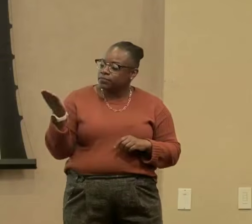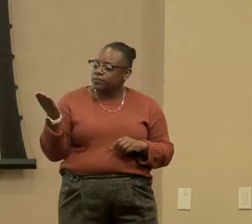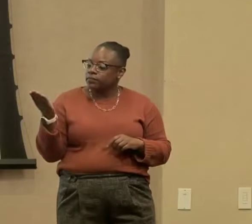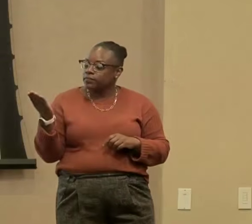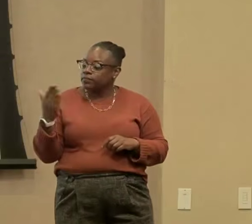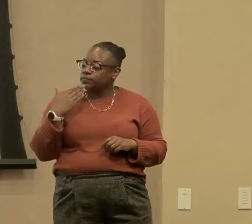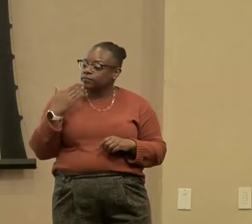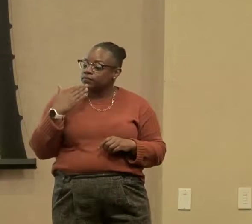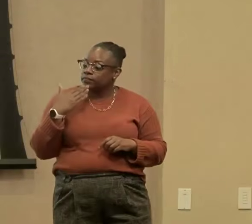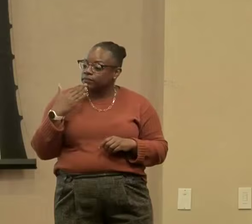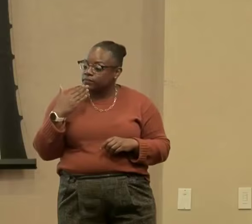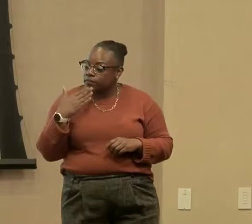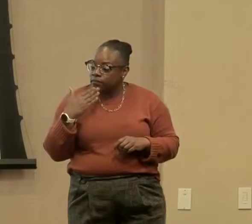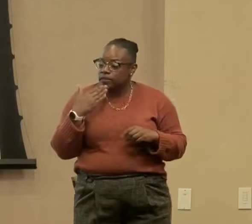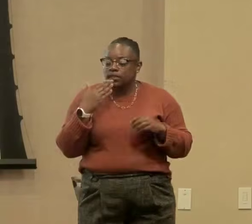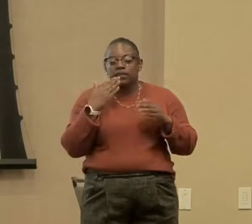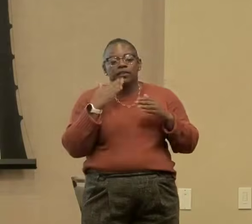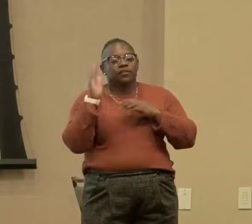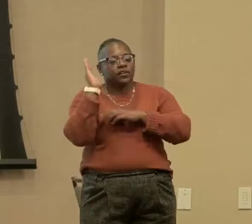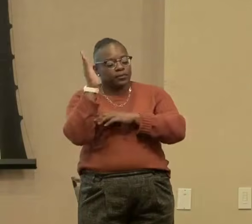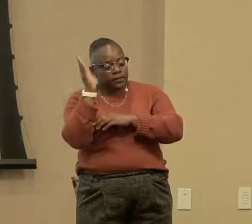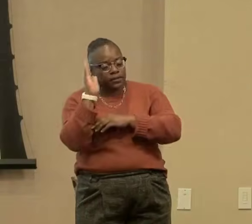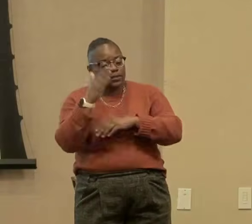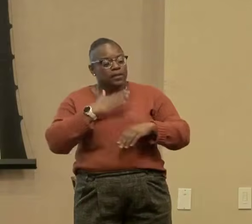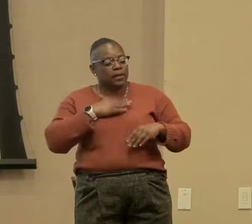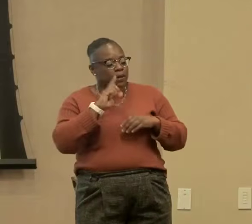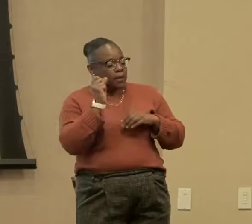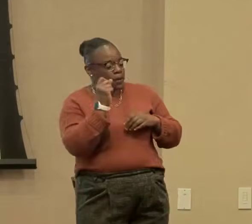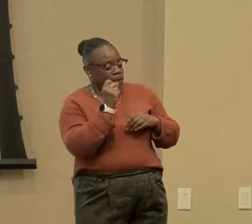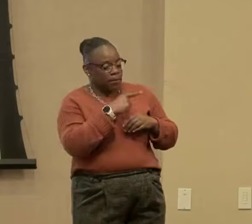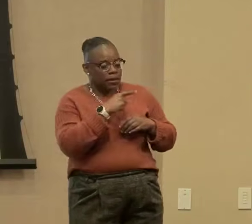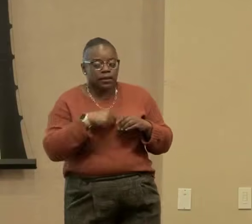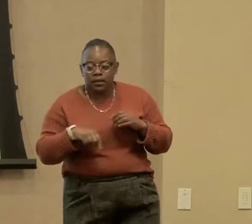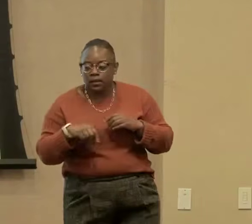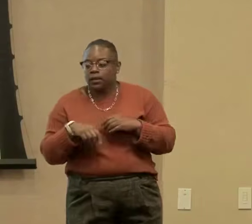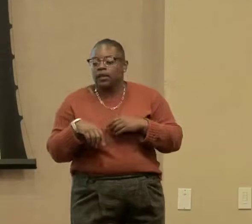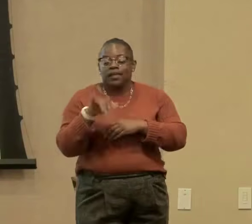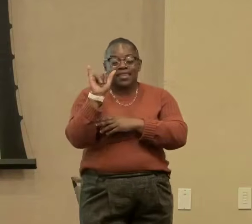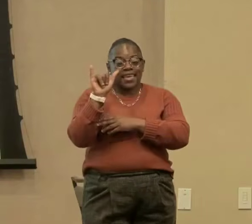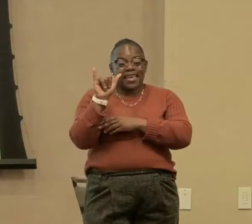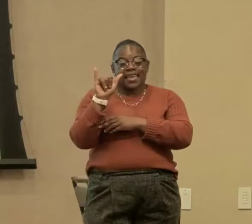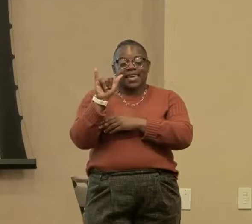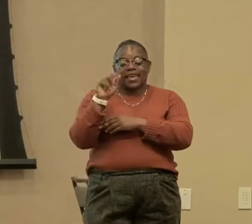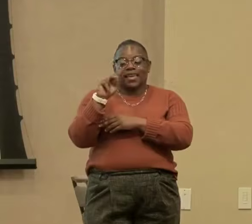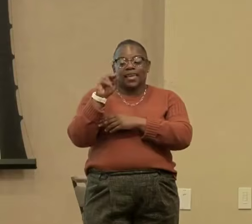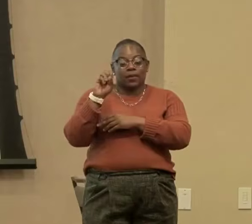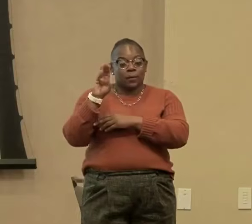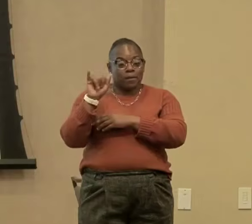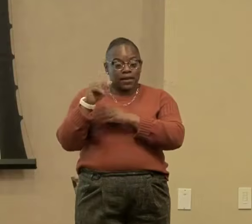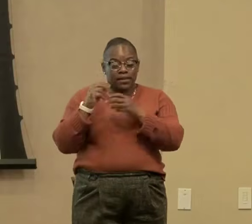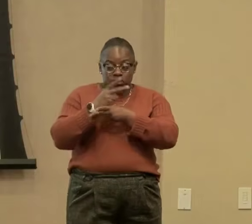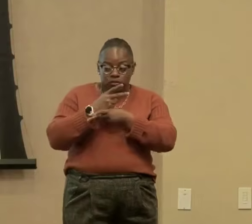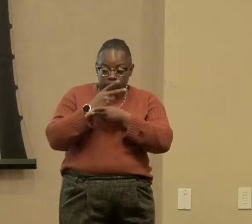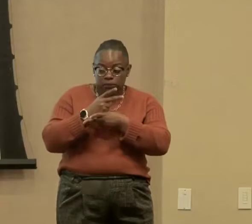Hi, thank you so much for this excellent presentation. My question is about the monoclonal antibody treatments. So Safnello